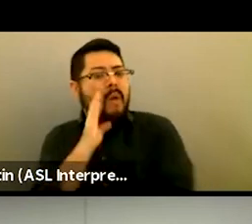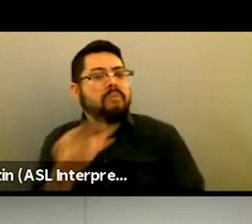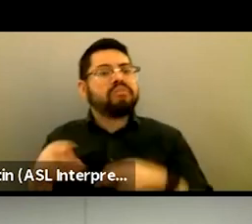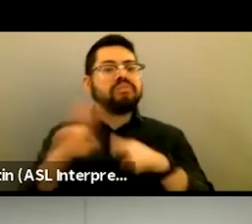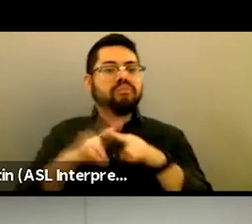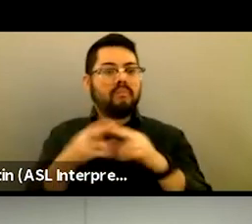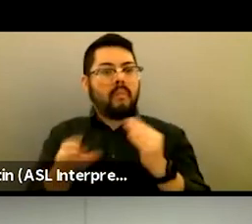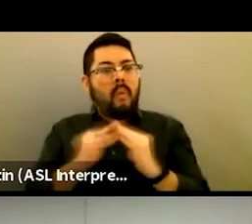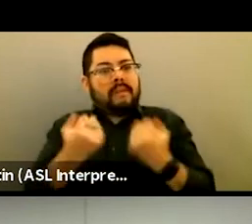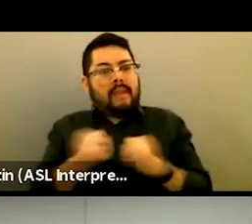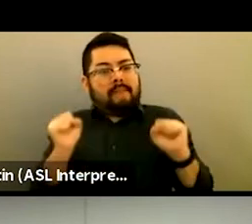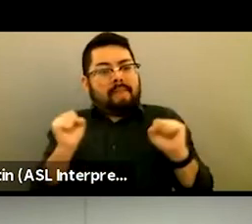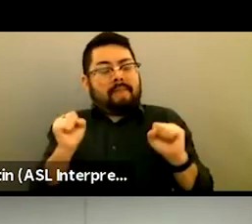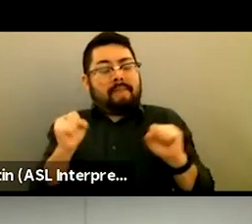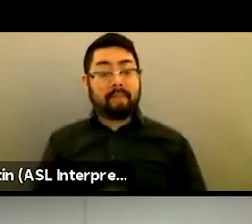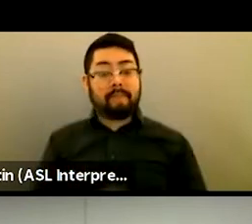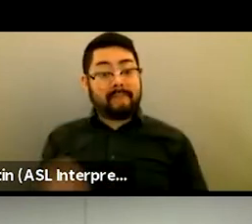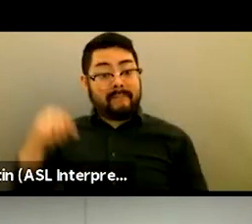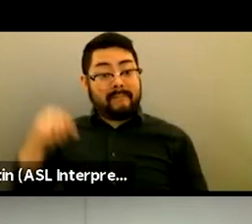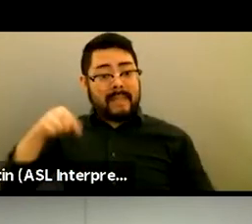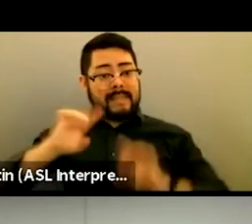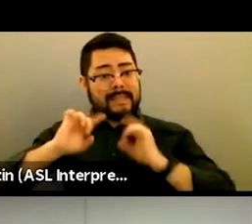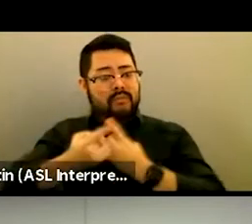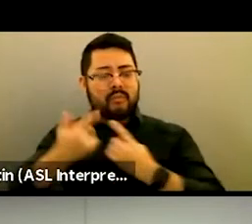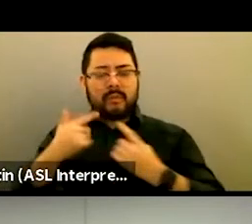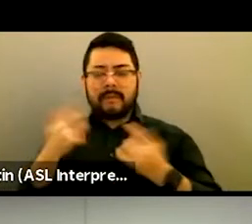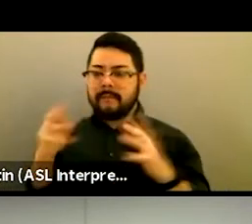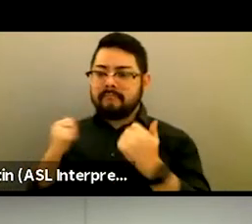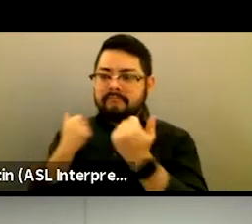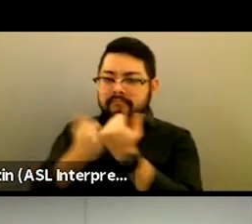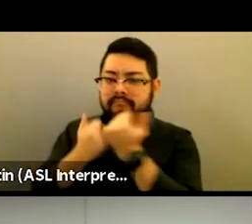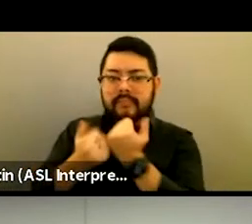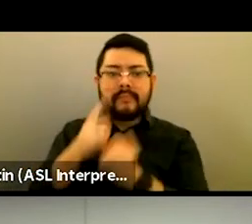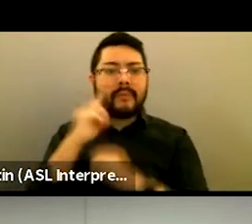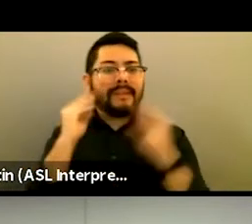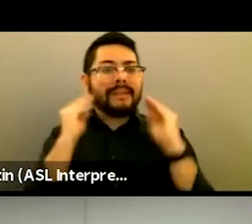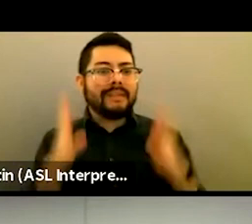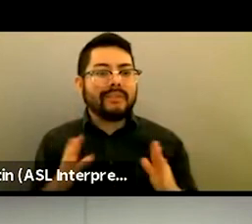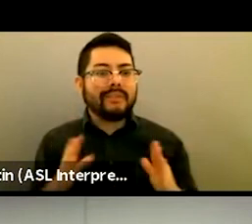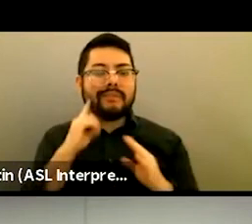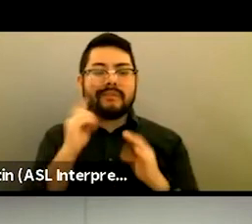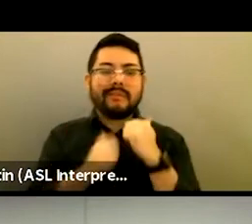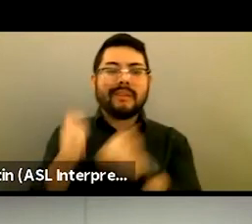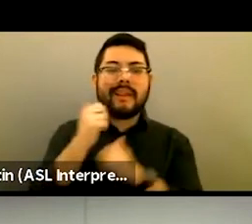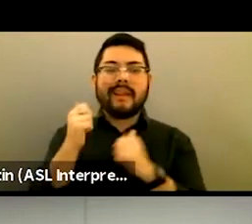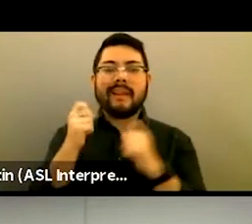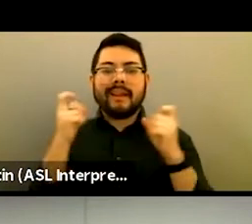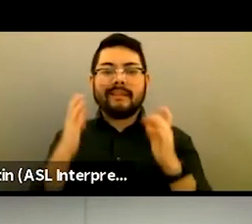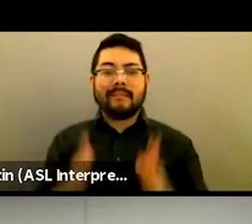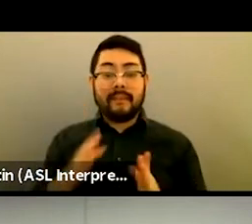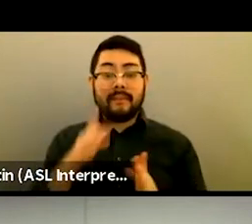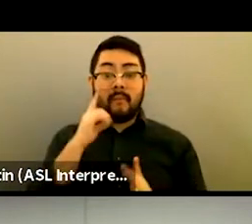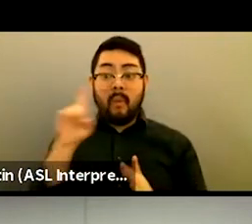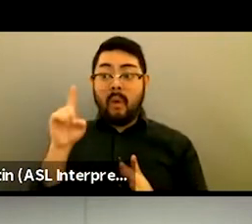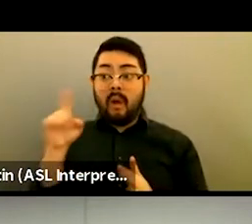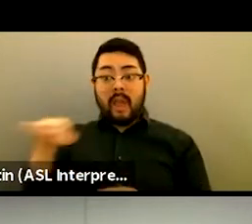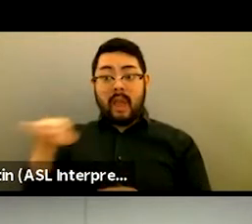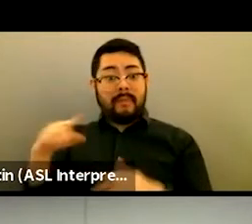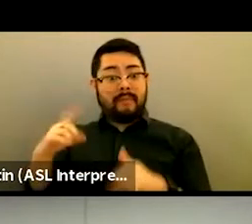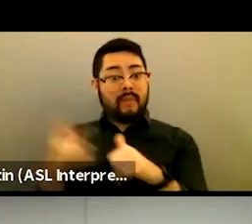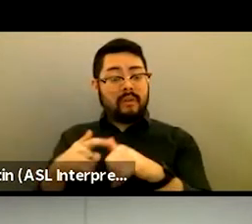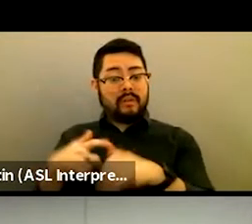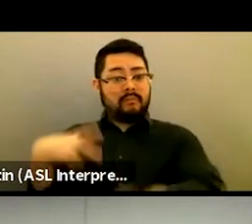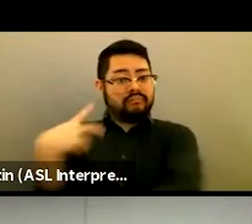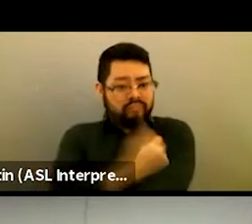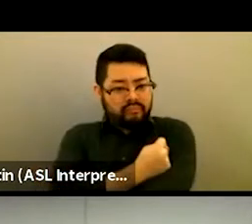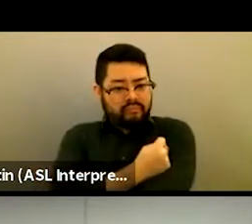district has advocated for teachers, administrators, et cetera, to be at the front of that line in the city's grand scheme. I talked a little bit about